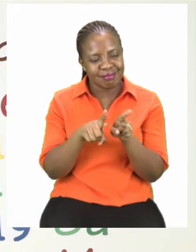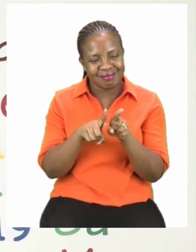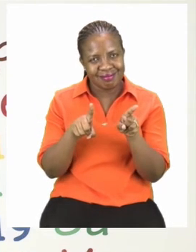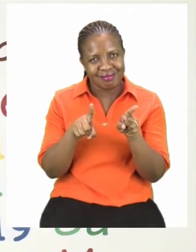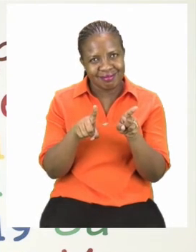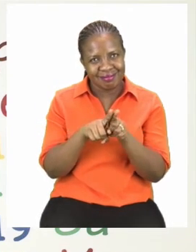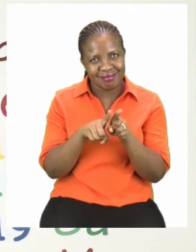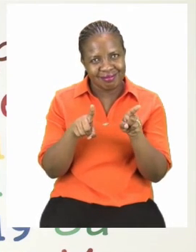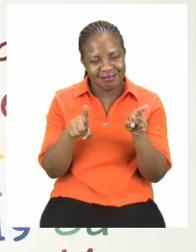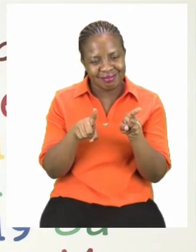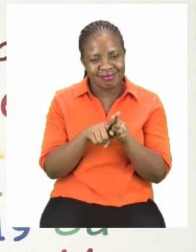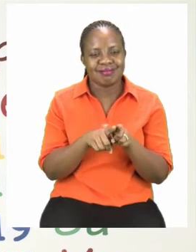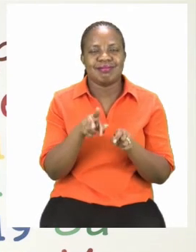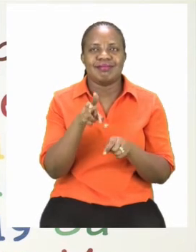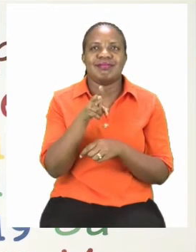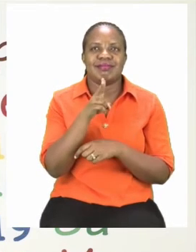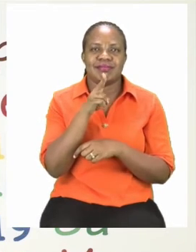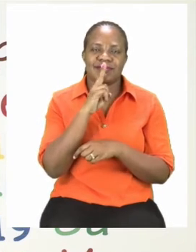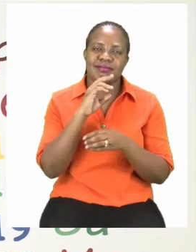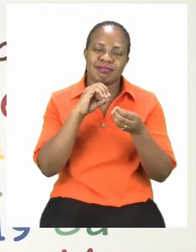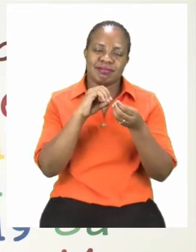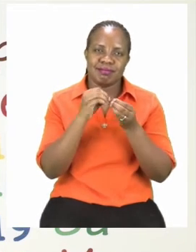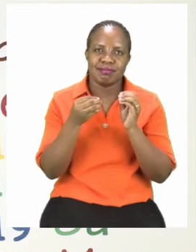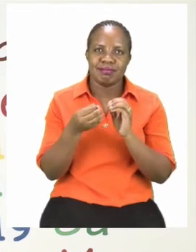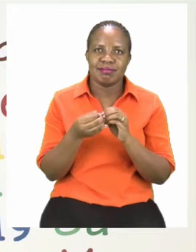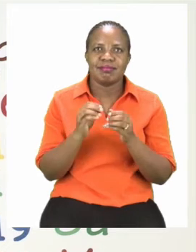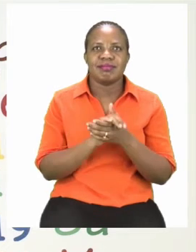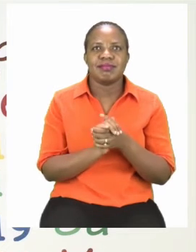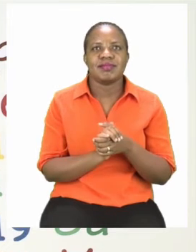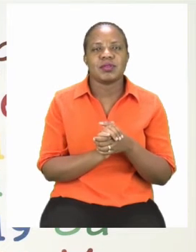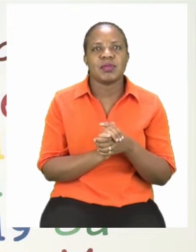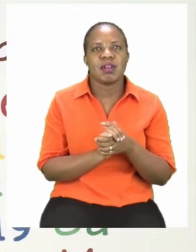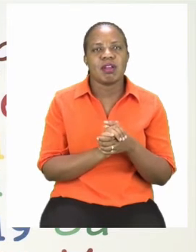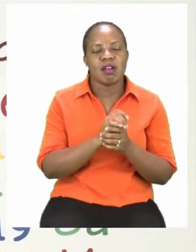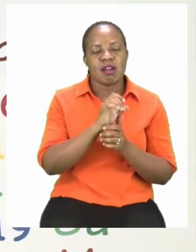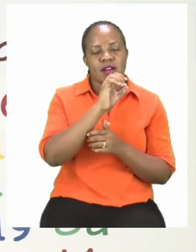to say thank you for joining us today and